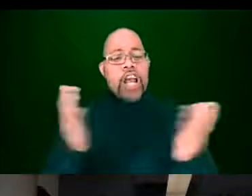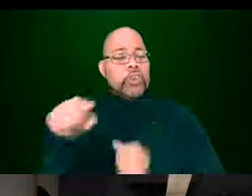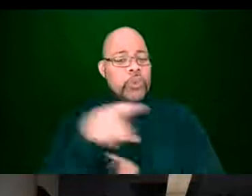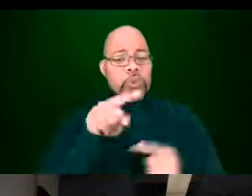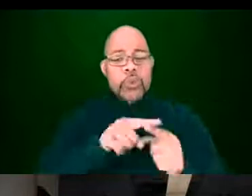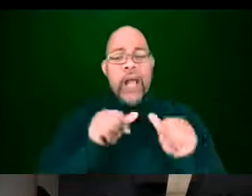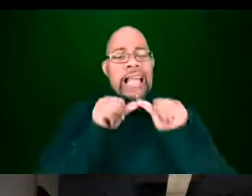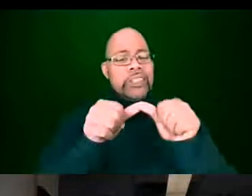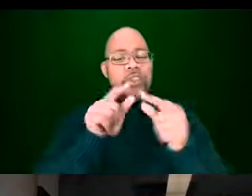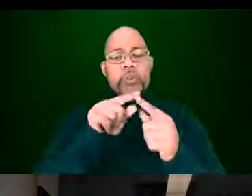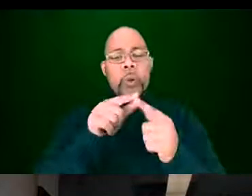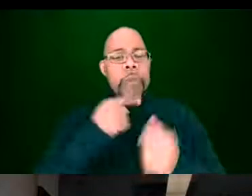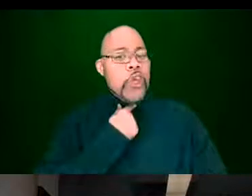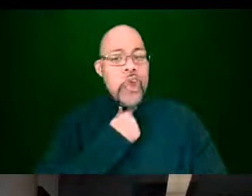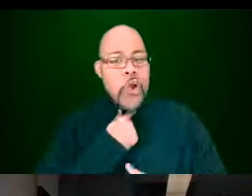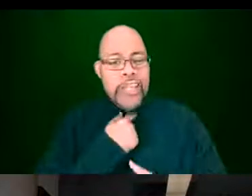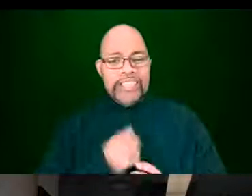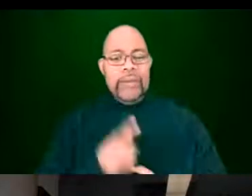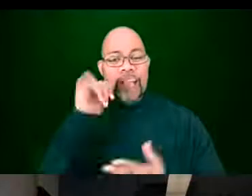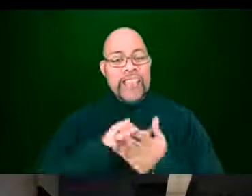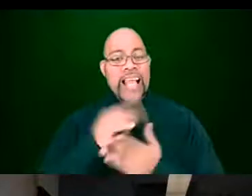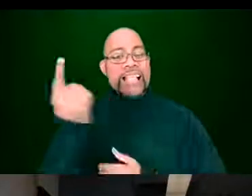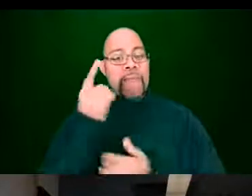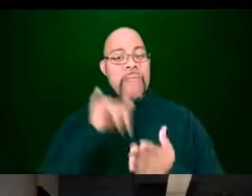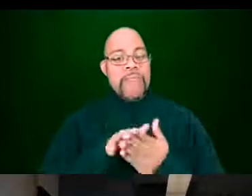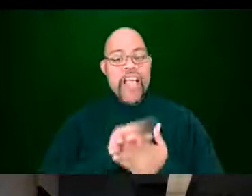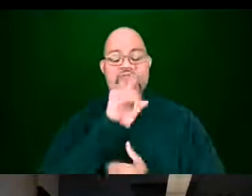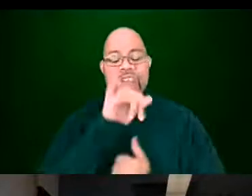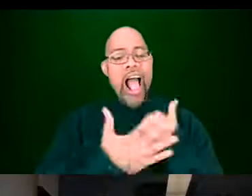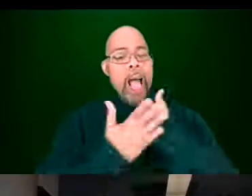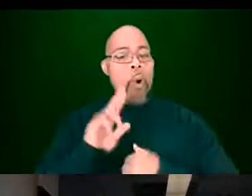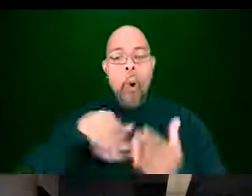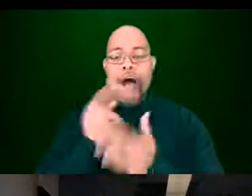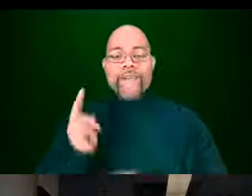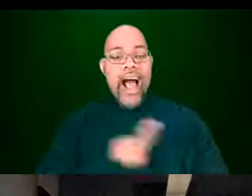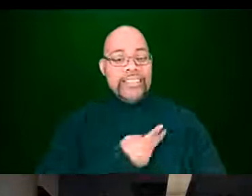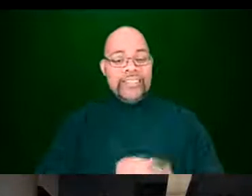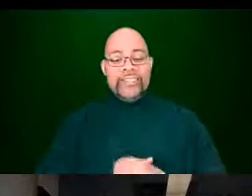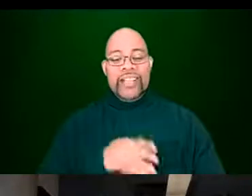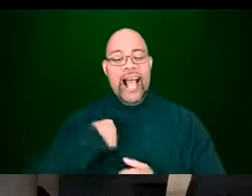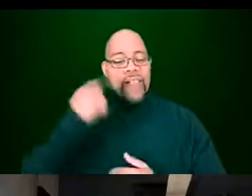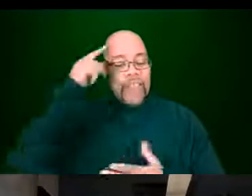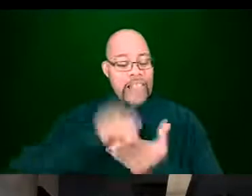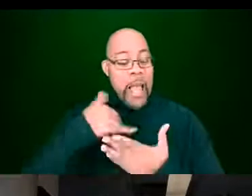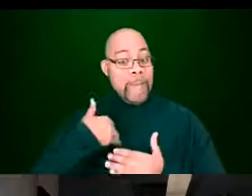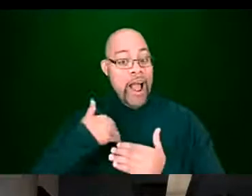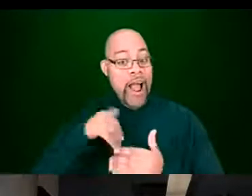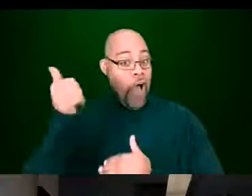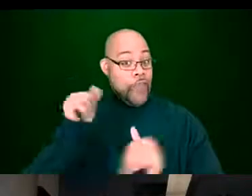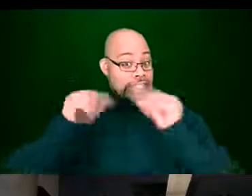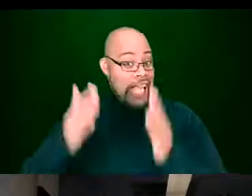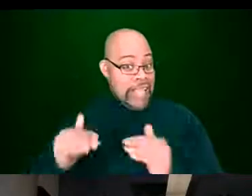to continue to be curious, right? Because that is something that has really helped all of us. And I think my fellow